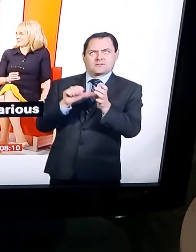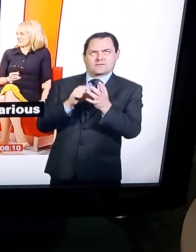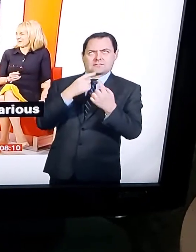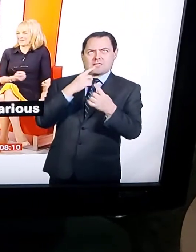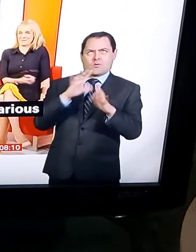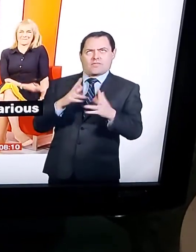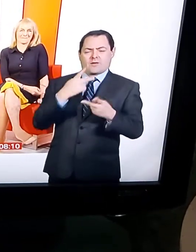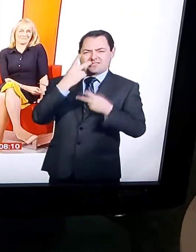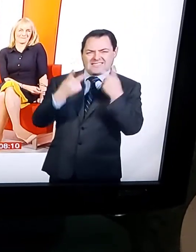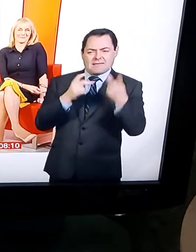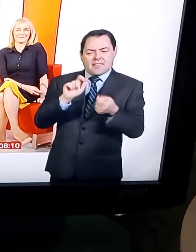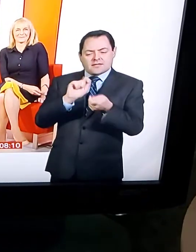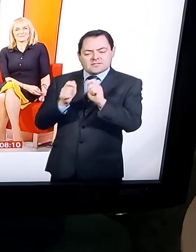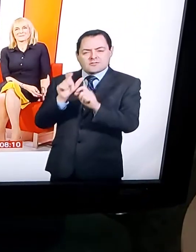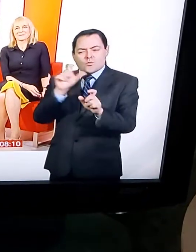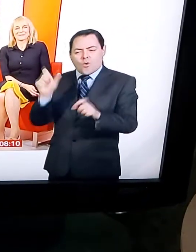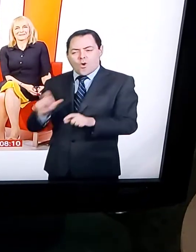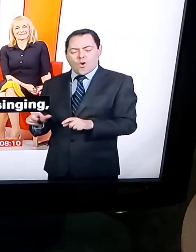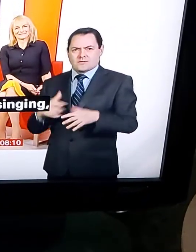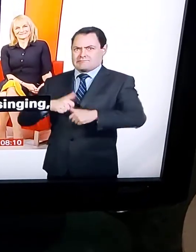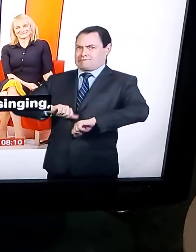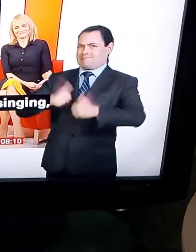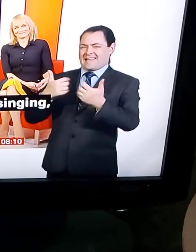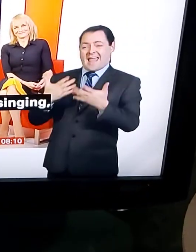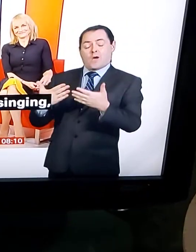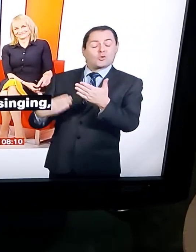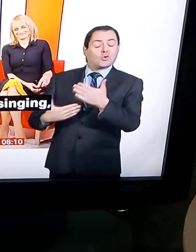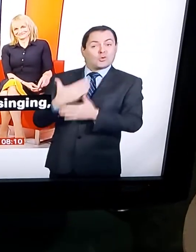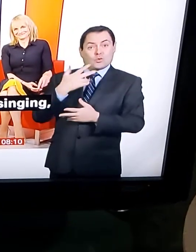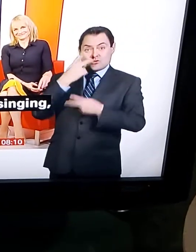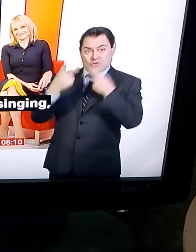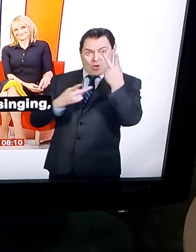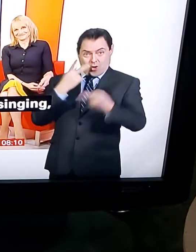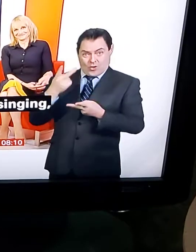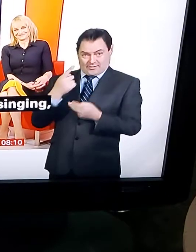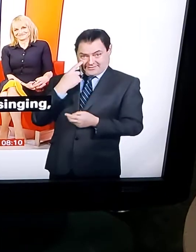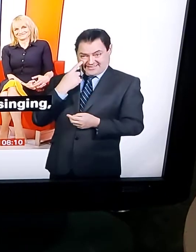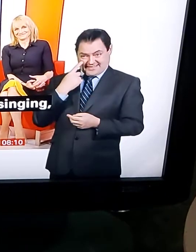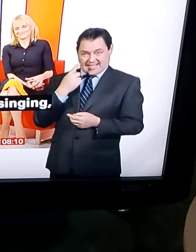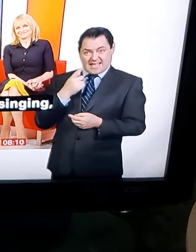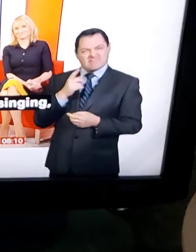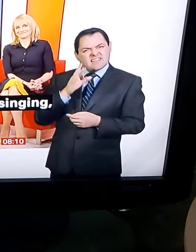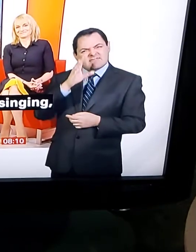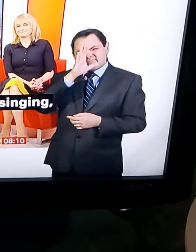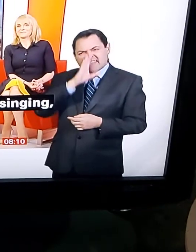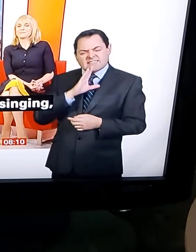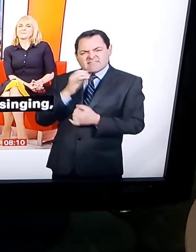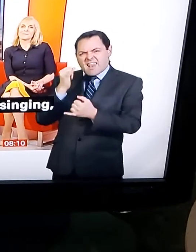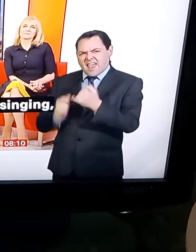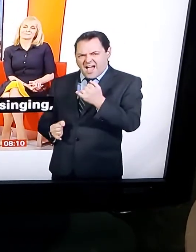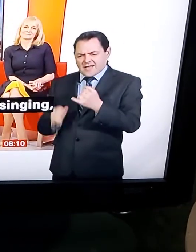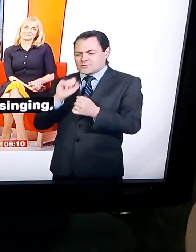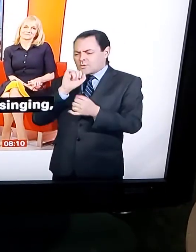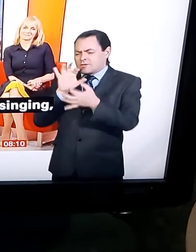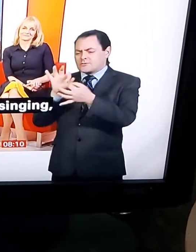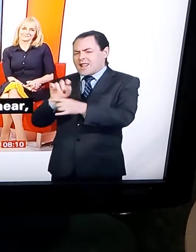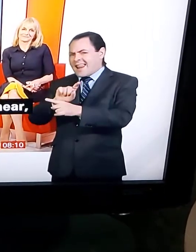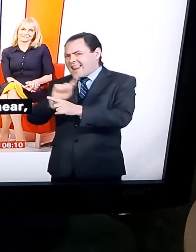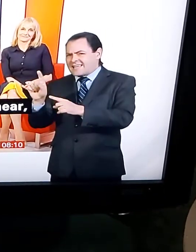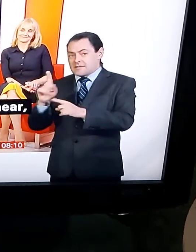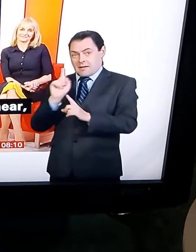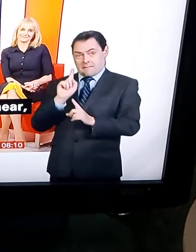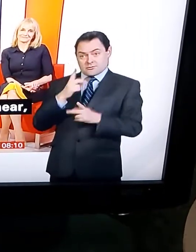hard, isn't it? You'll be pleased to hear they are back with a brand new song, which will sadly be their last. We'll be speaking to them a little bit later on the programme, but